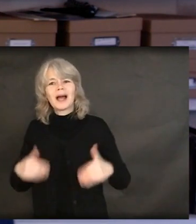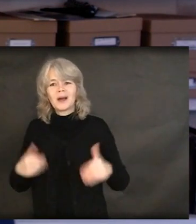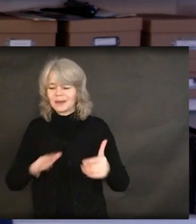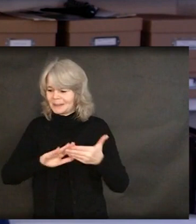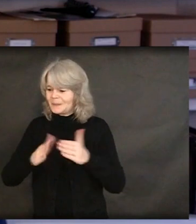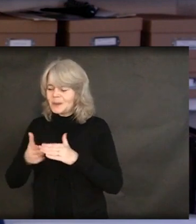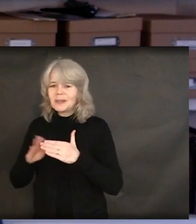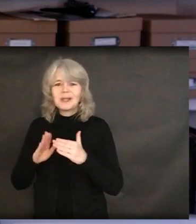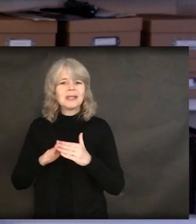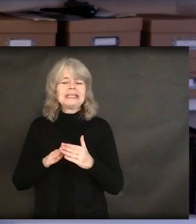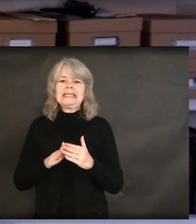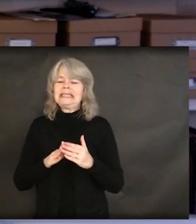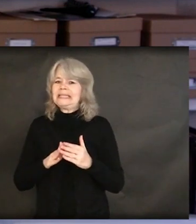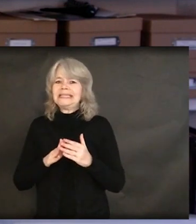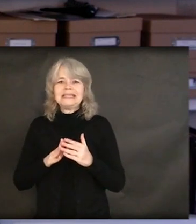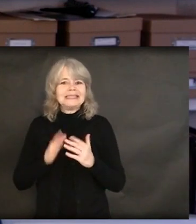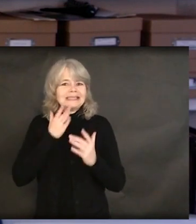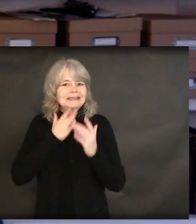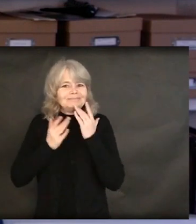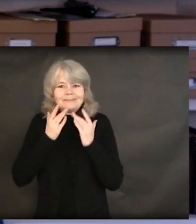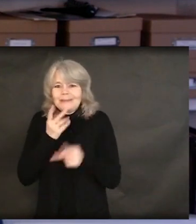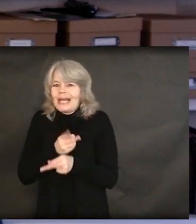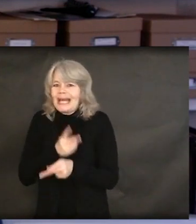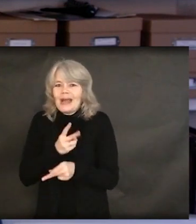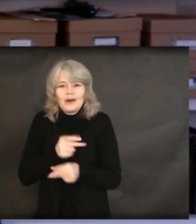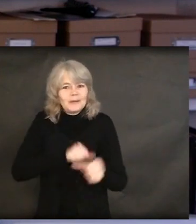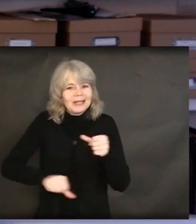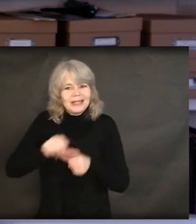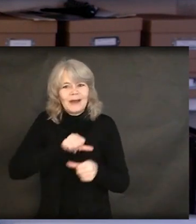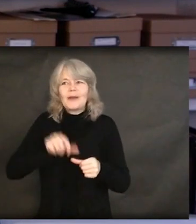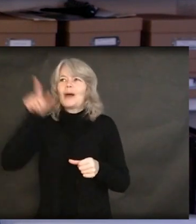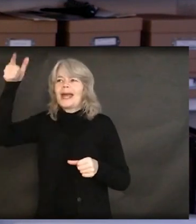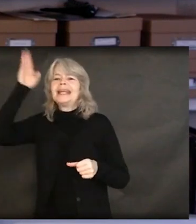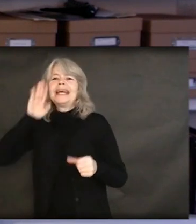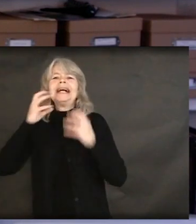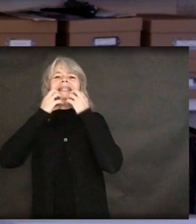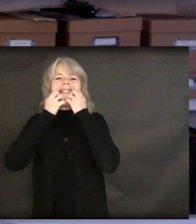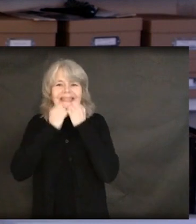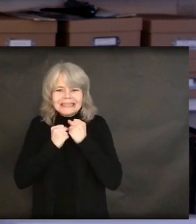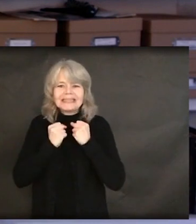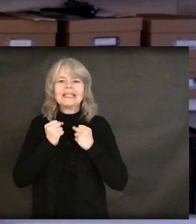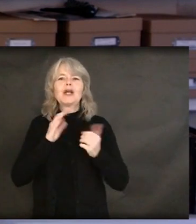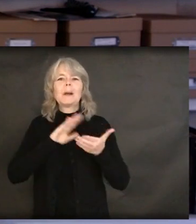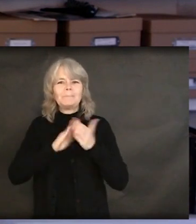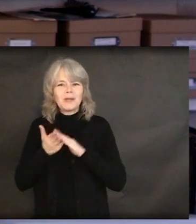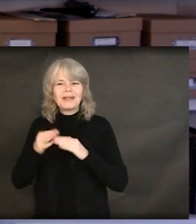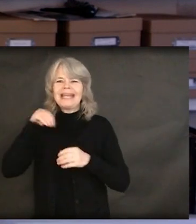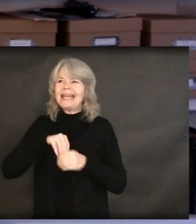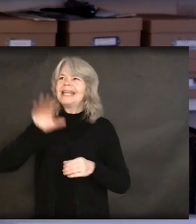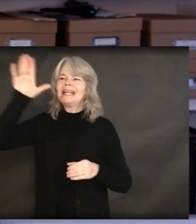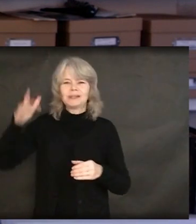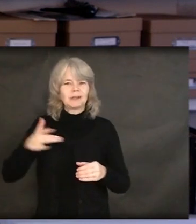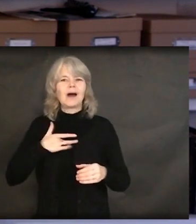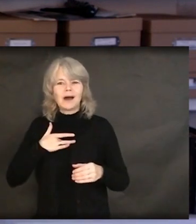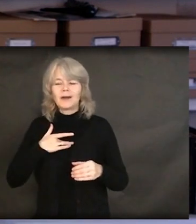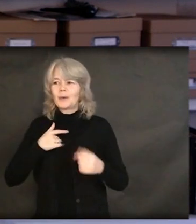Community is fragile, my friends, and so central to God's heart. When